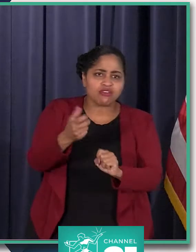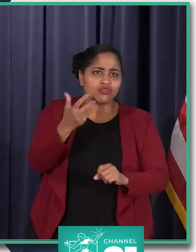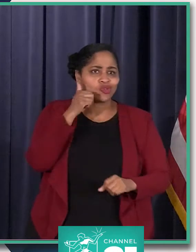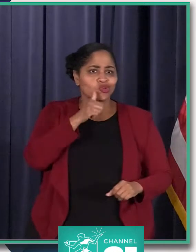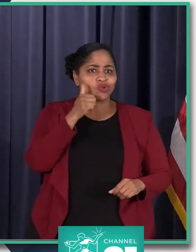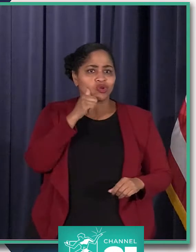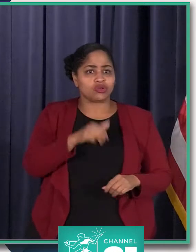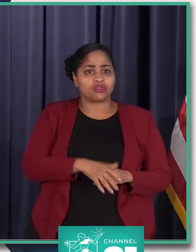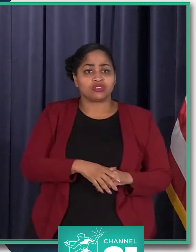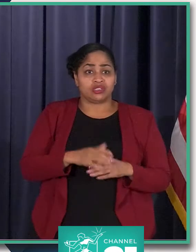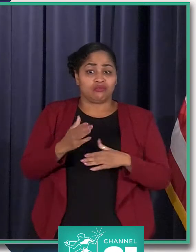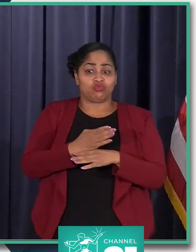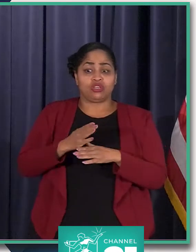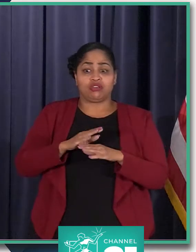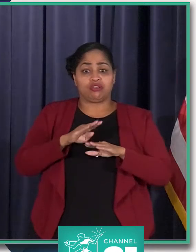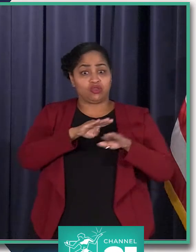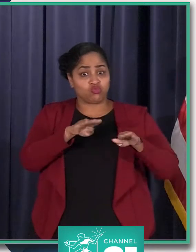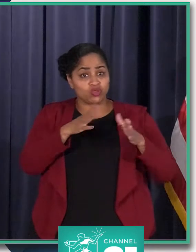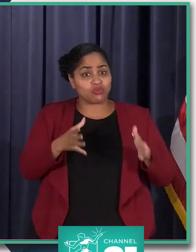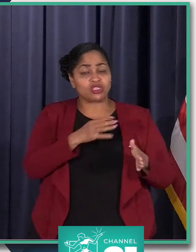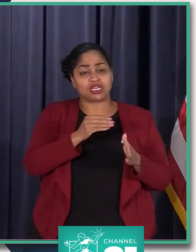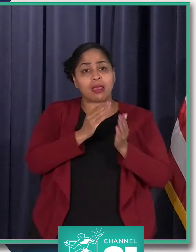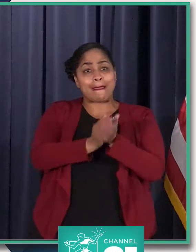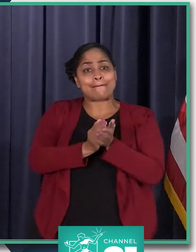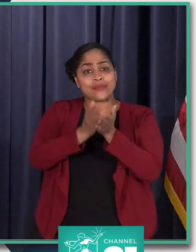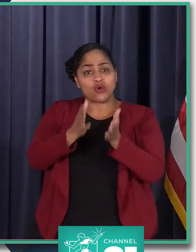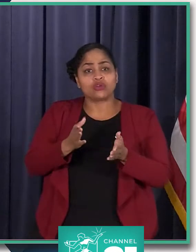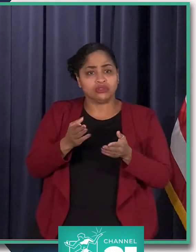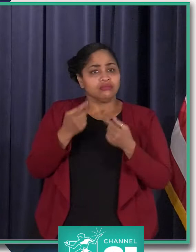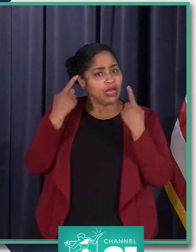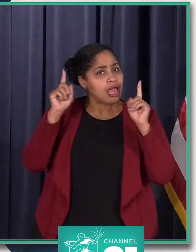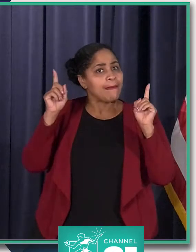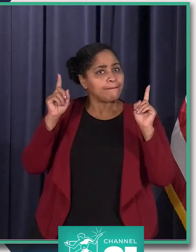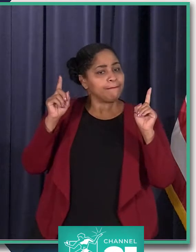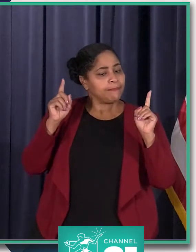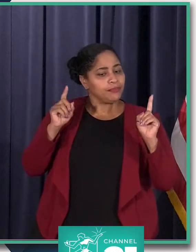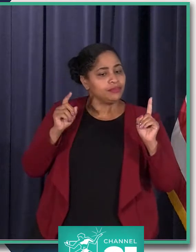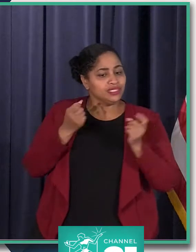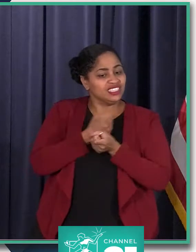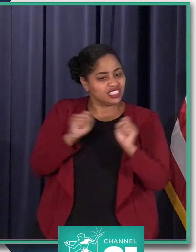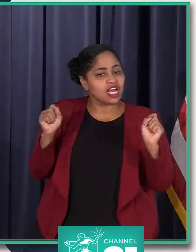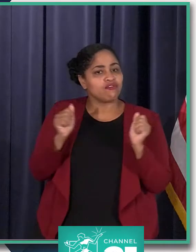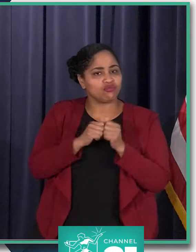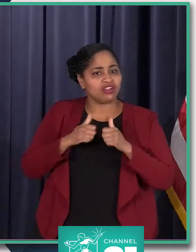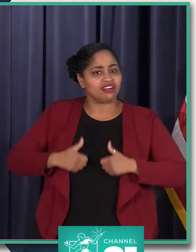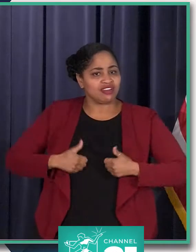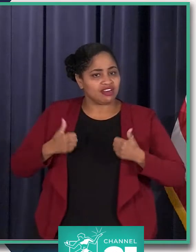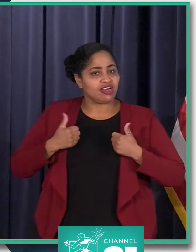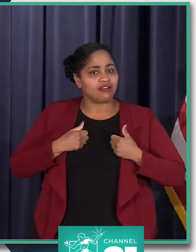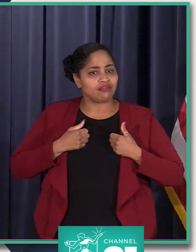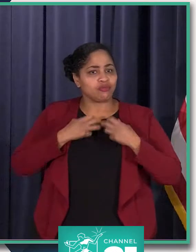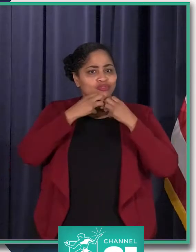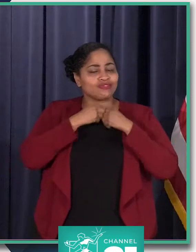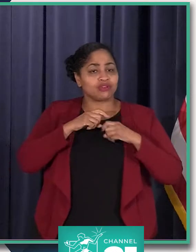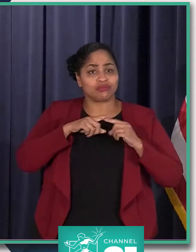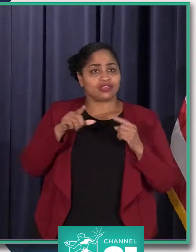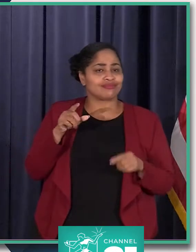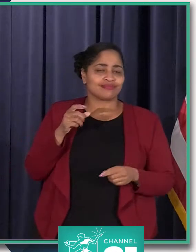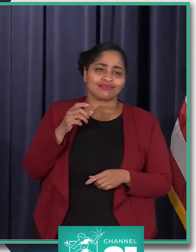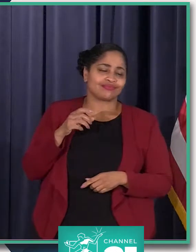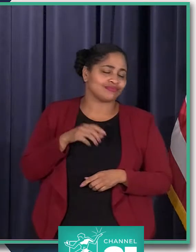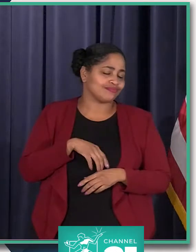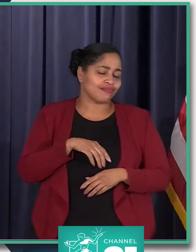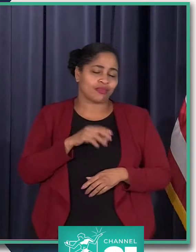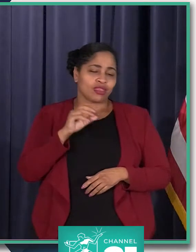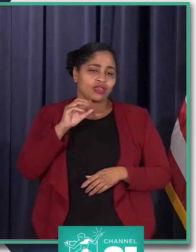boaters and the swimmers, were saved with life preservers. But Sergeant Johnson didn't make